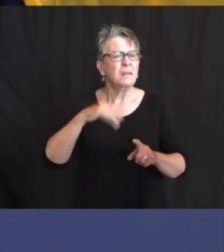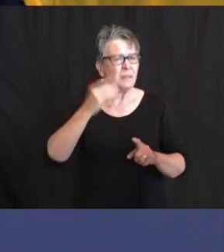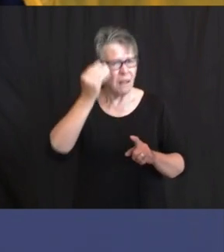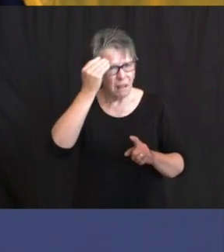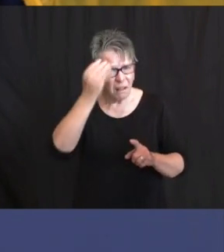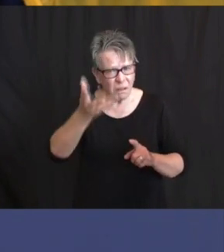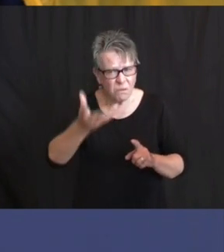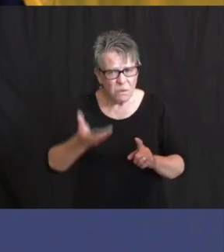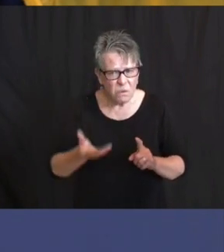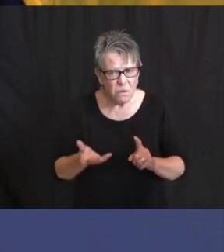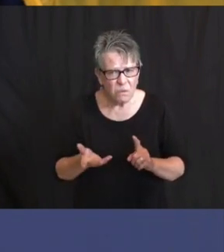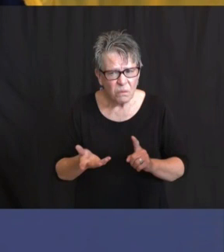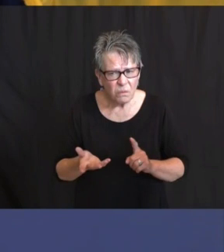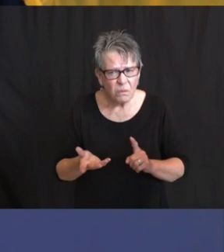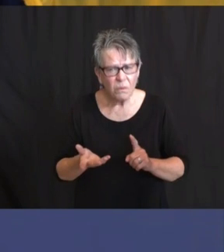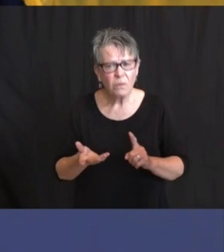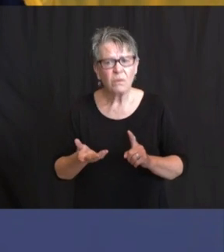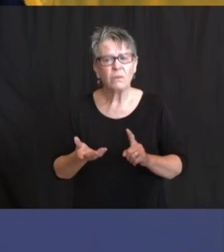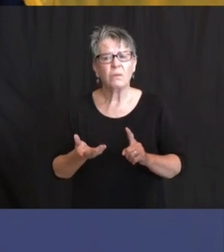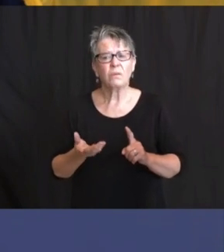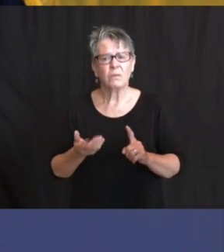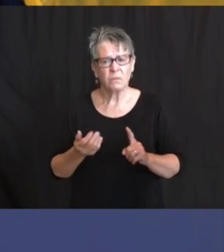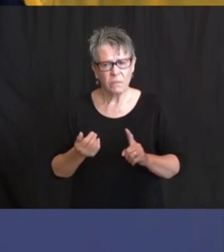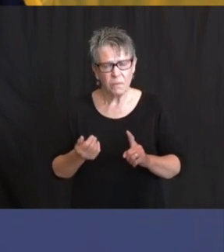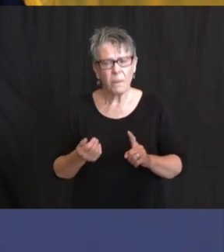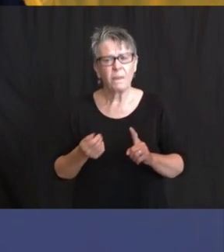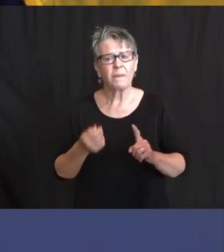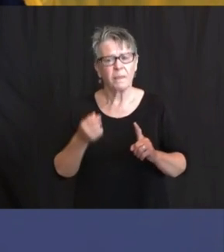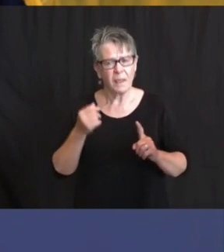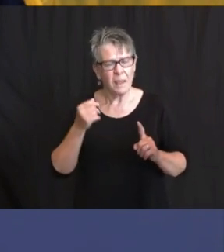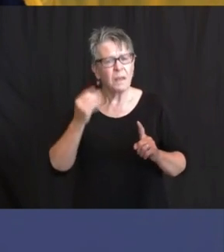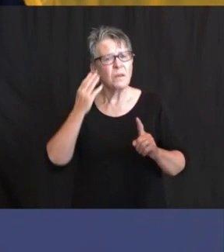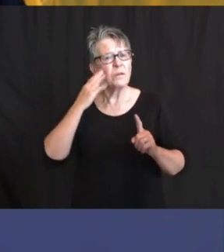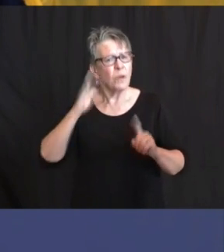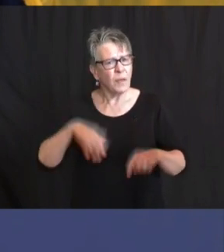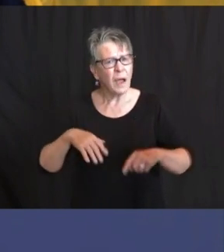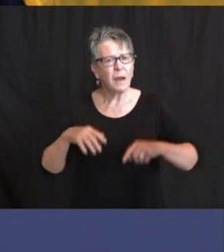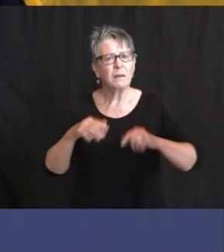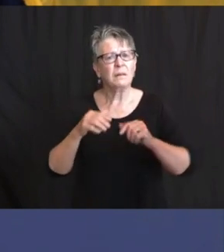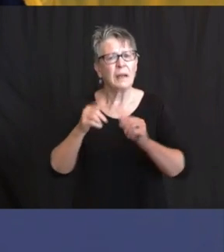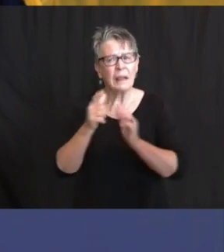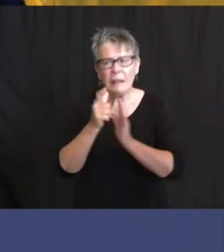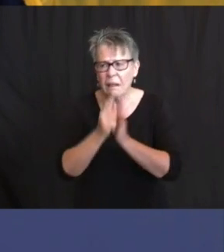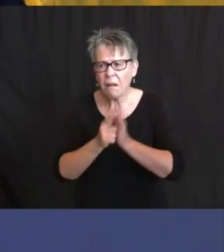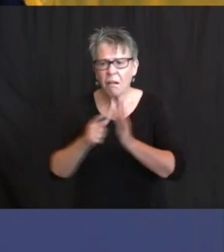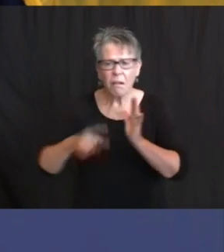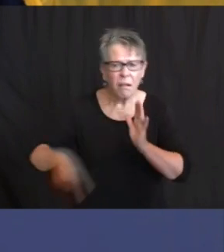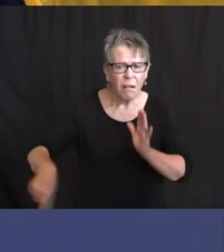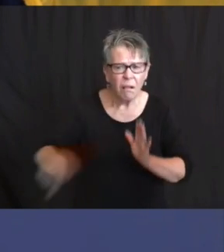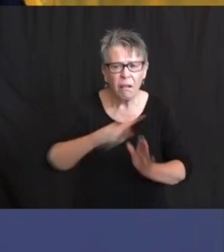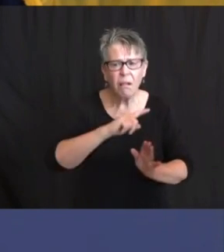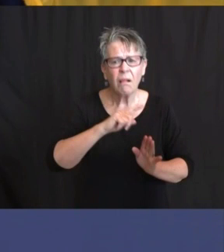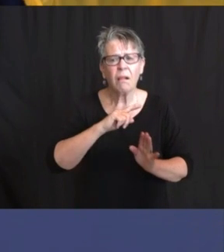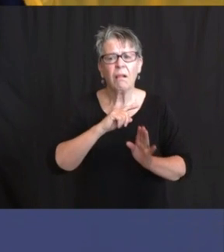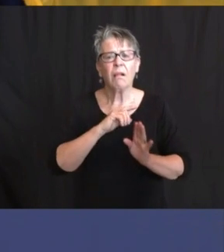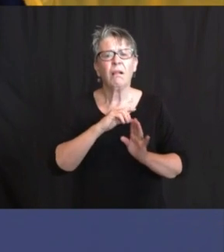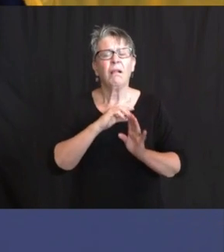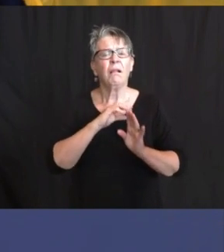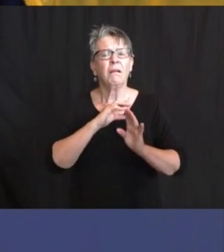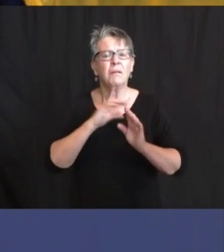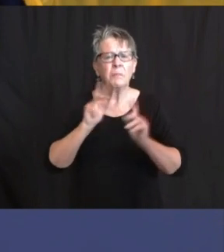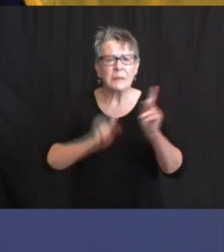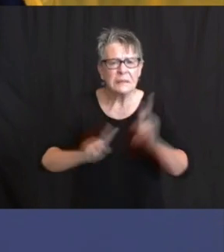him to do that. So I do need him. I can't live without him, but that was the reason he got tested. And I would just say to your last